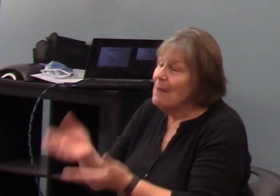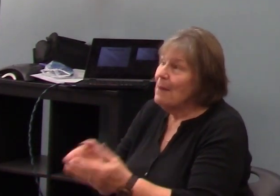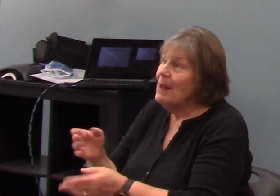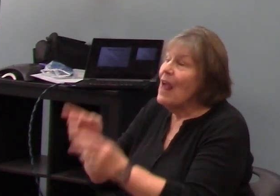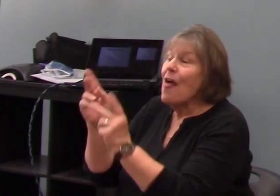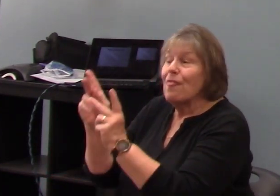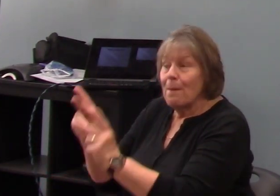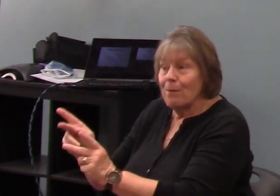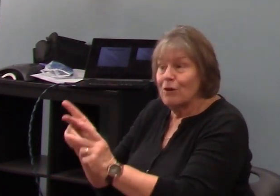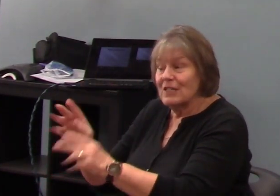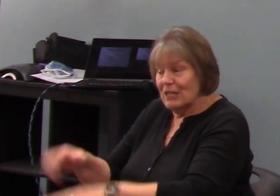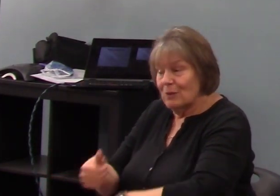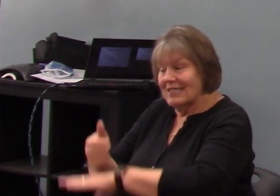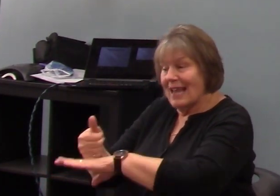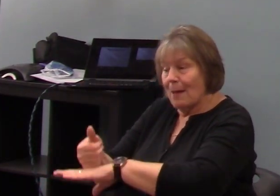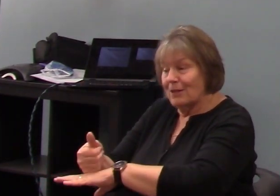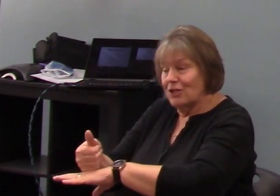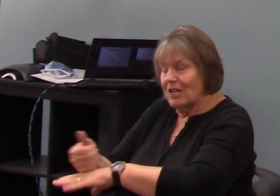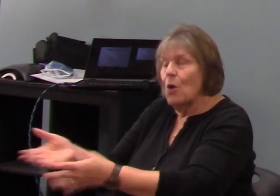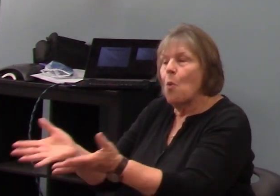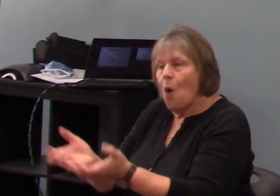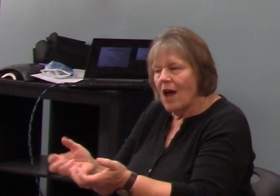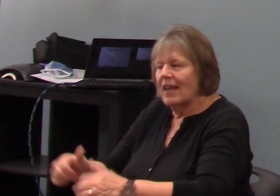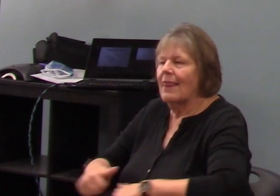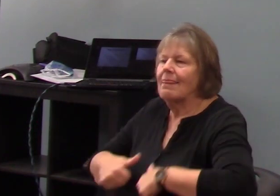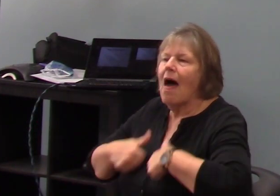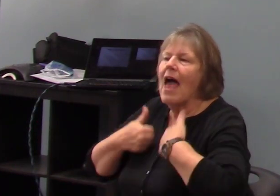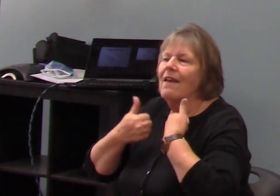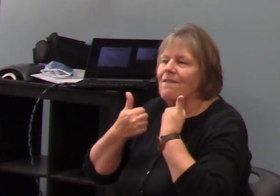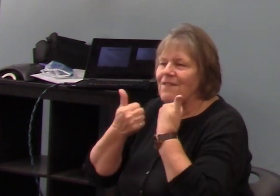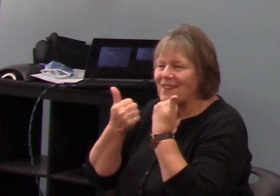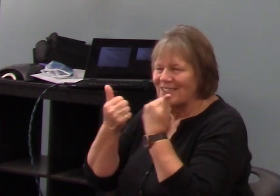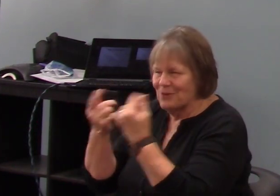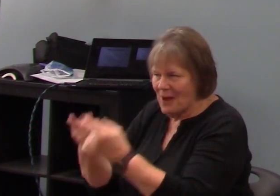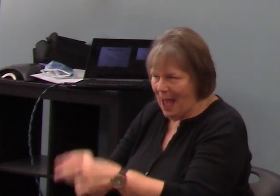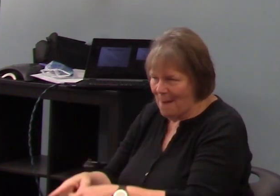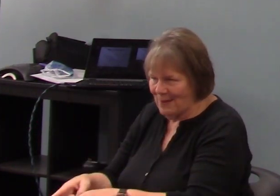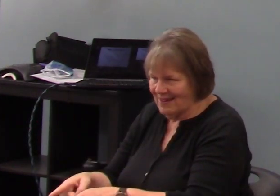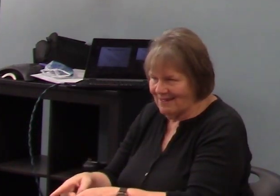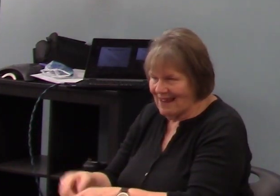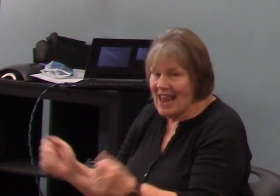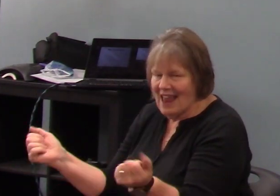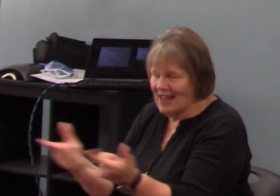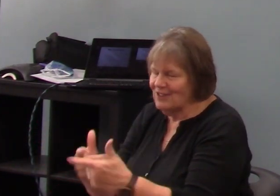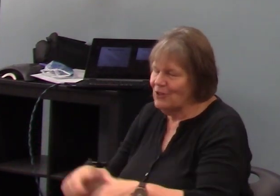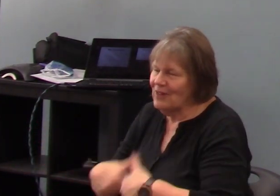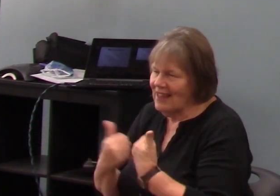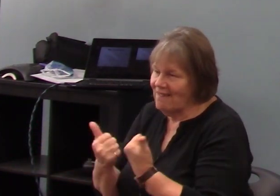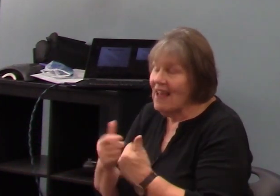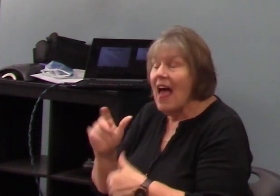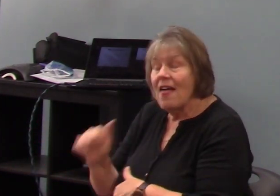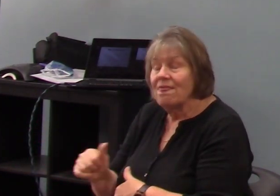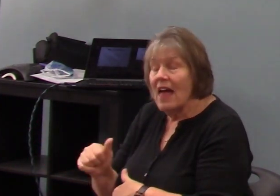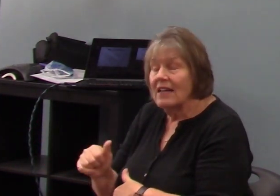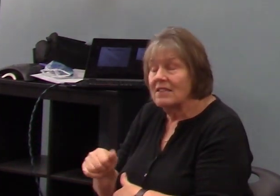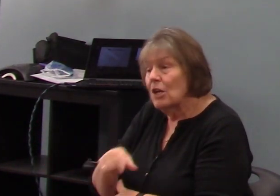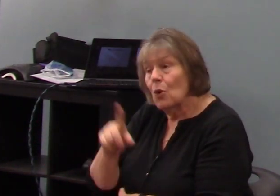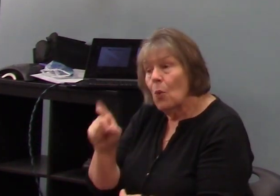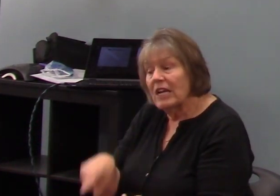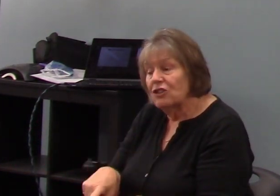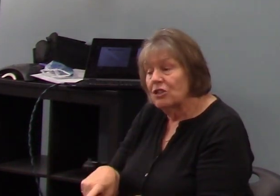us to be around. And so that's the question you have to answer for yourself, and I think you